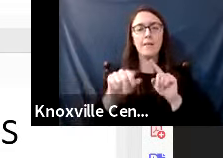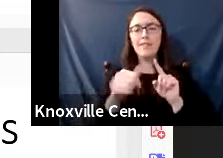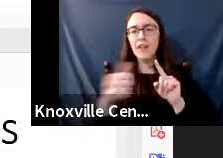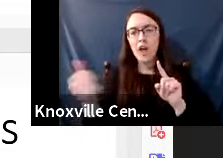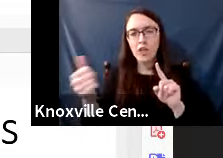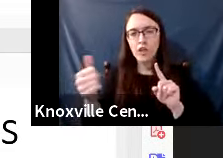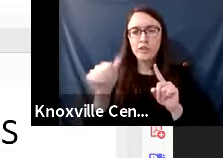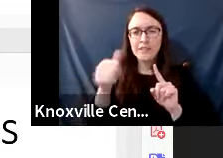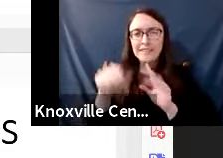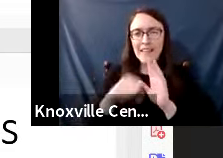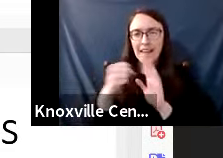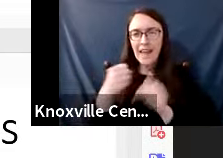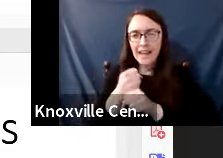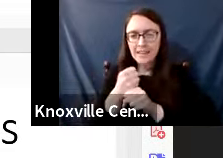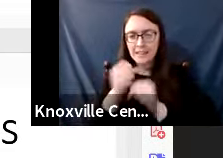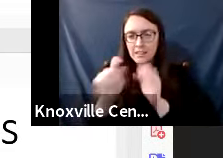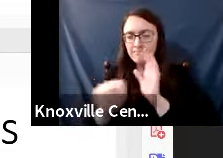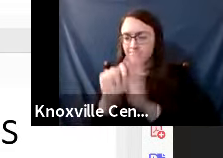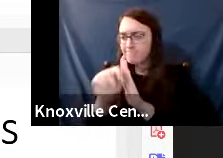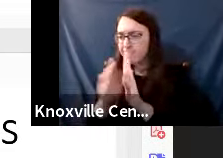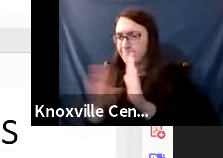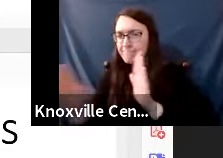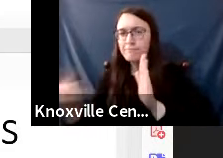showing that decrease. Next slide, please.